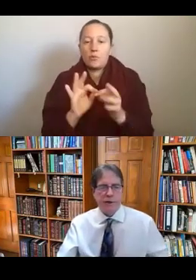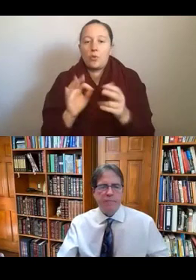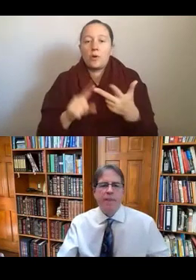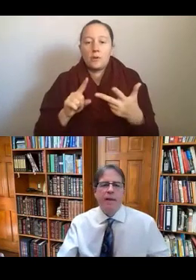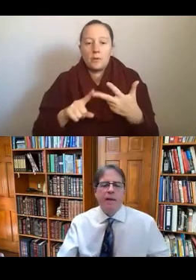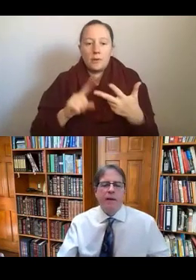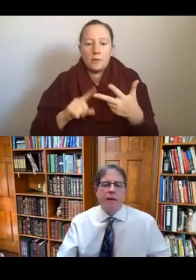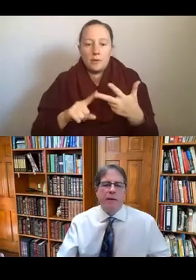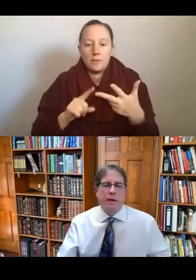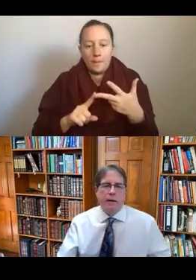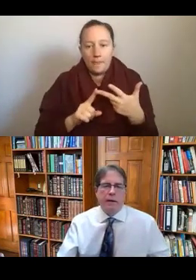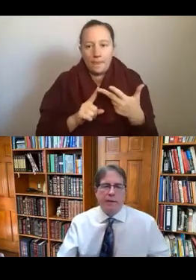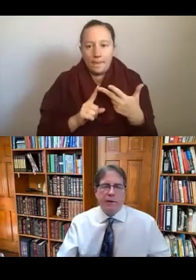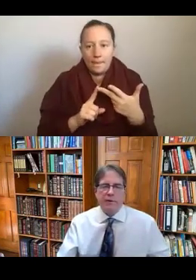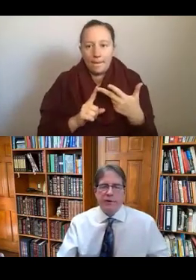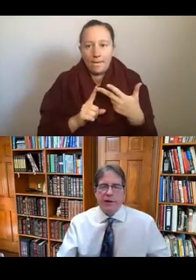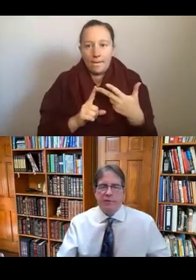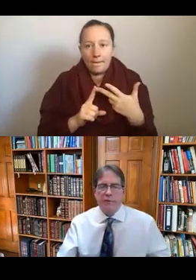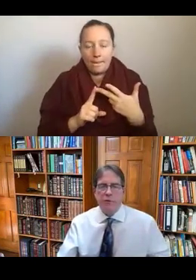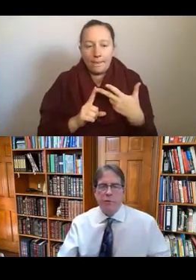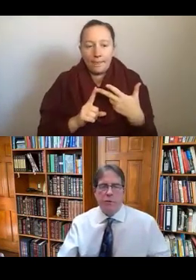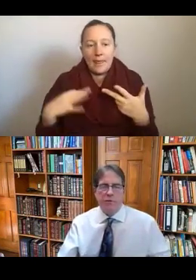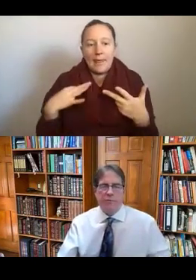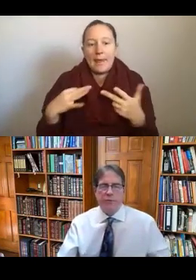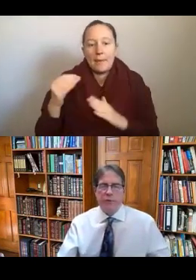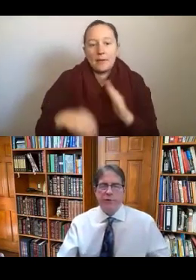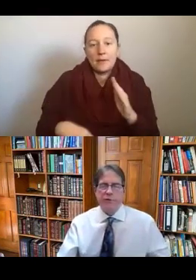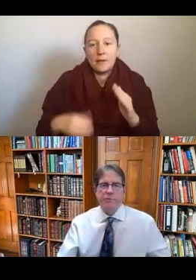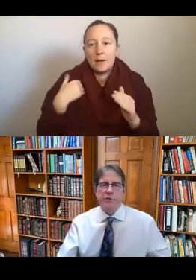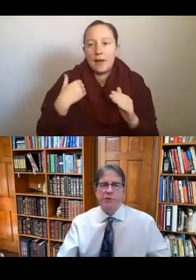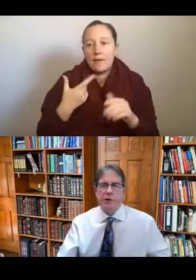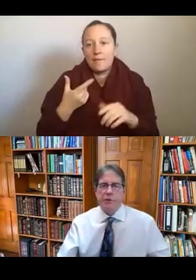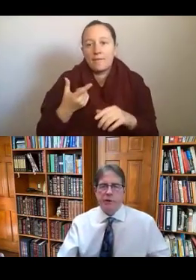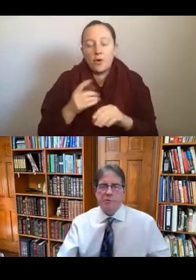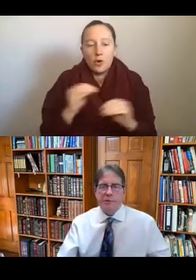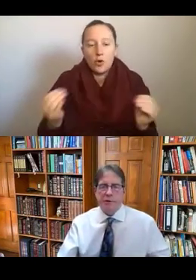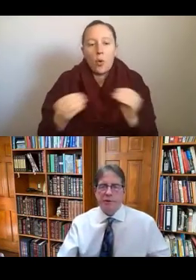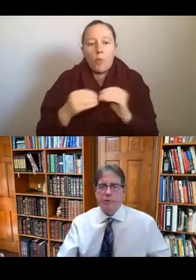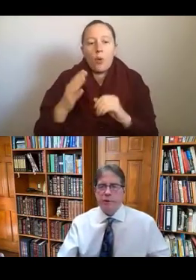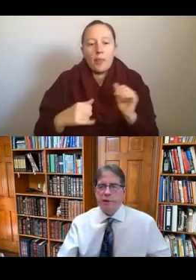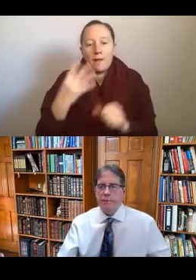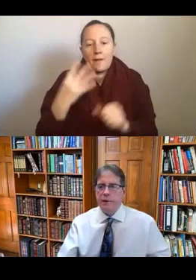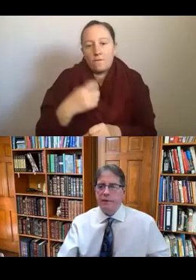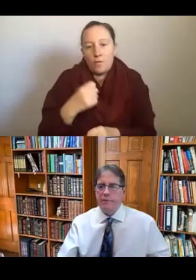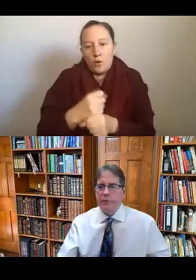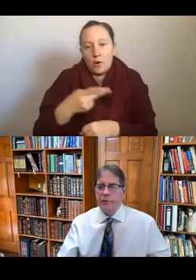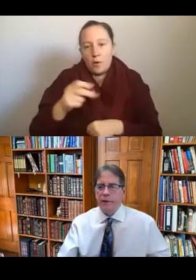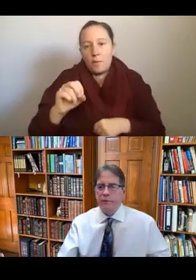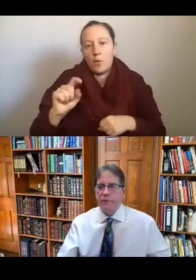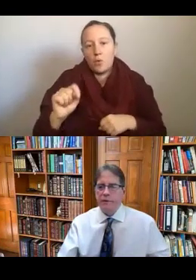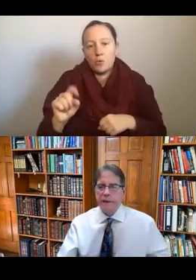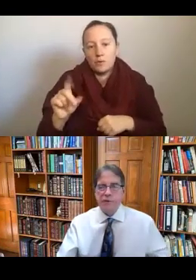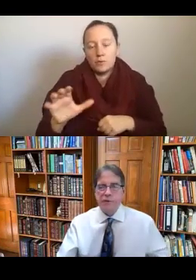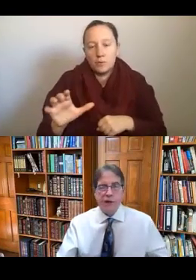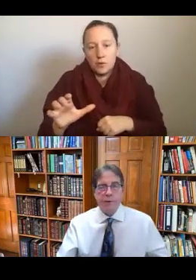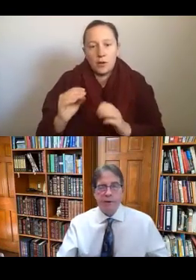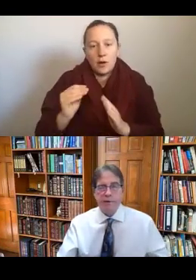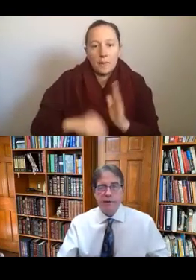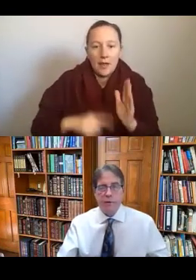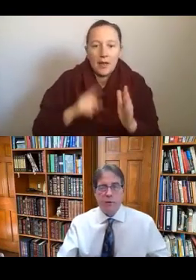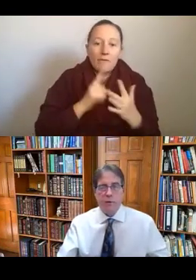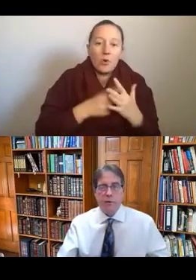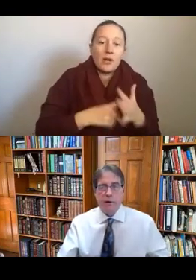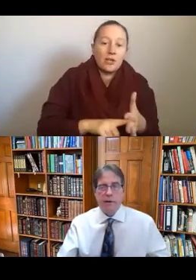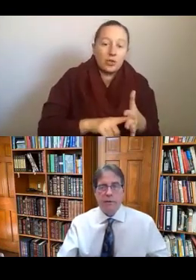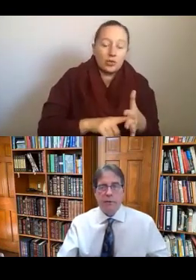questions we get. Applicants can have no more than 4 years of postdoctoral experience when they apply for either the initial